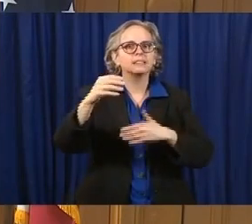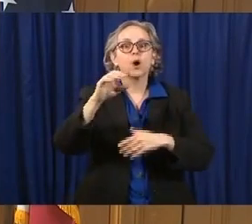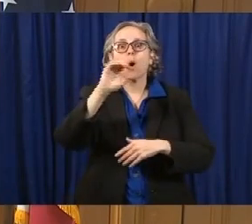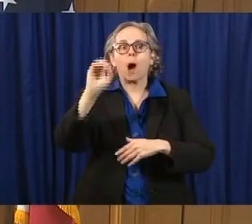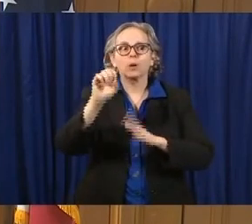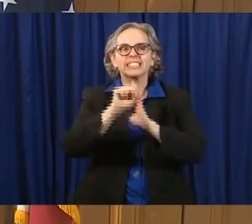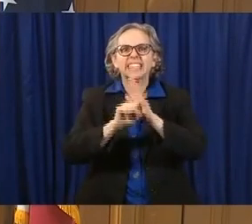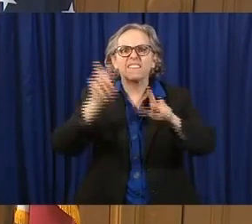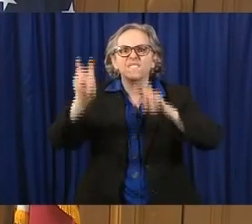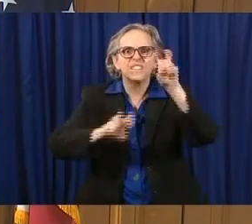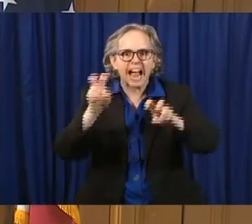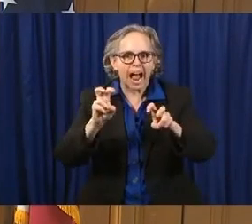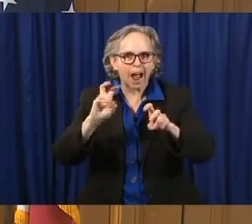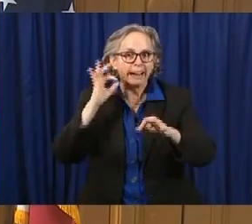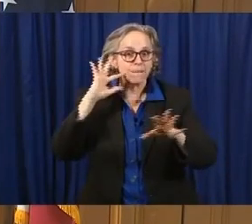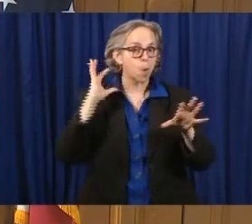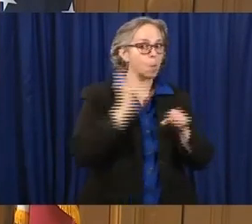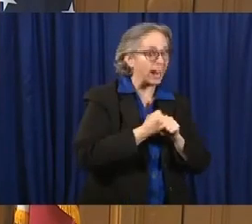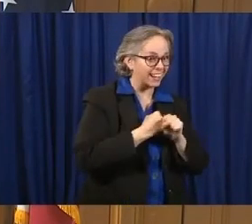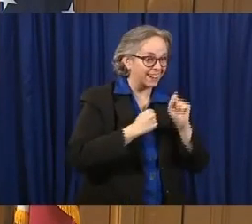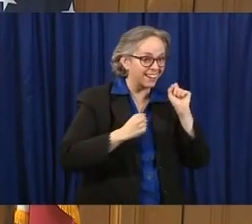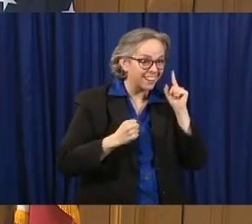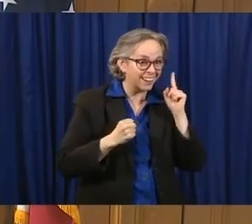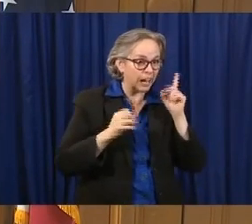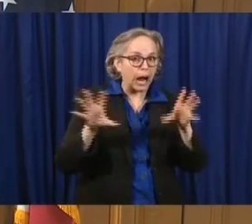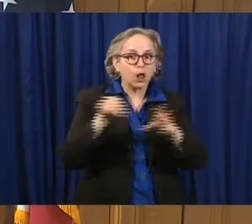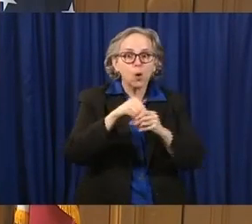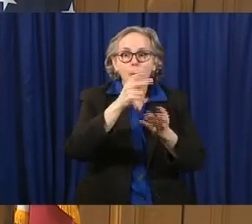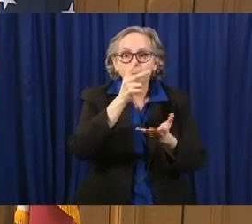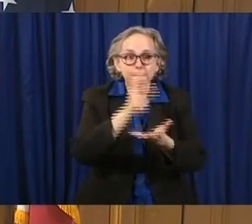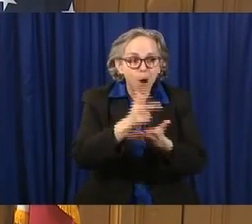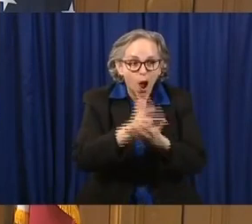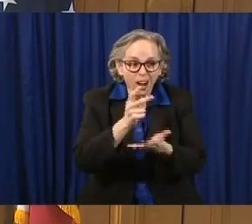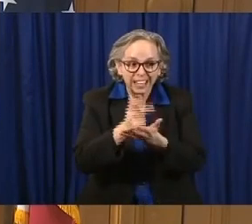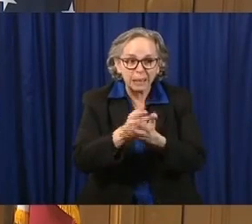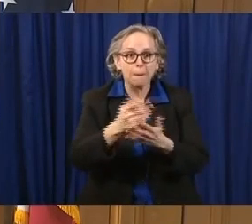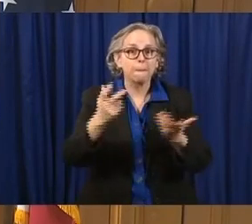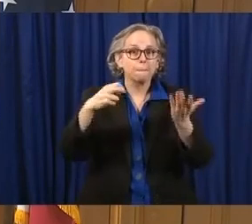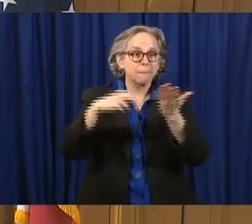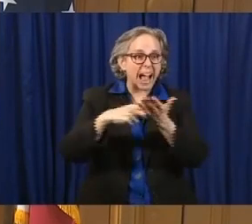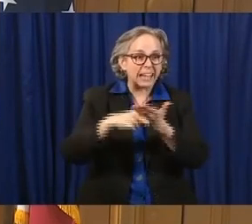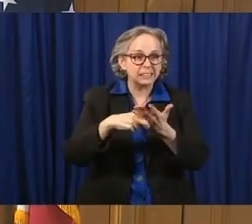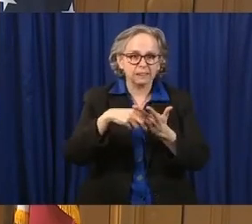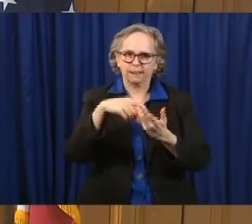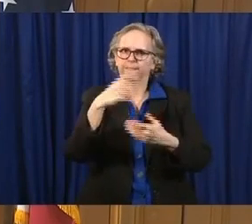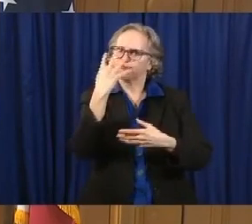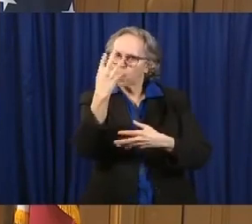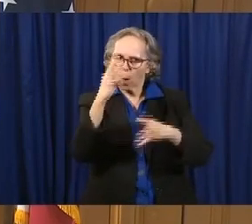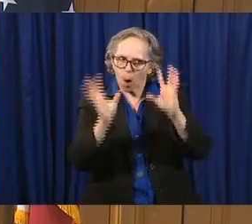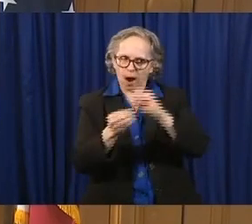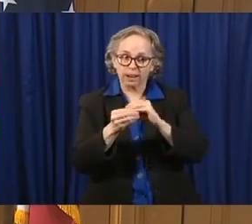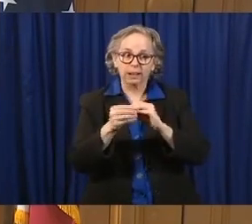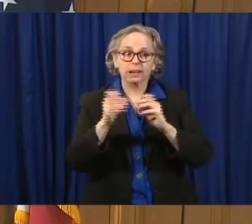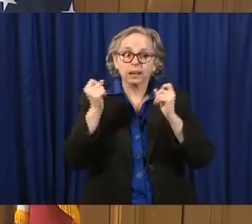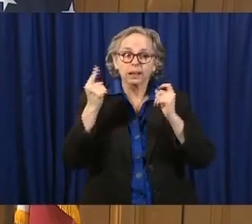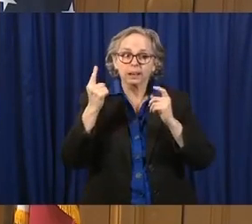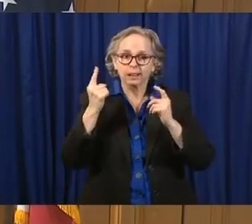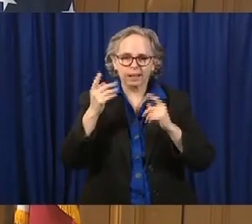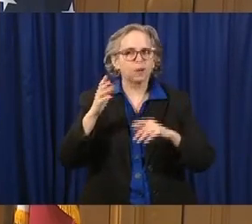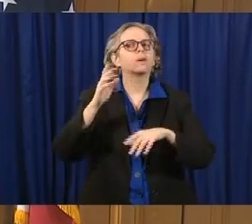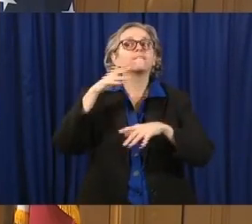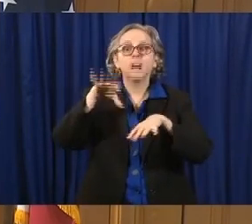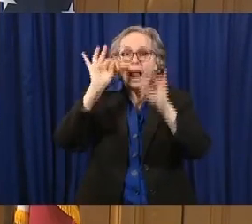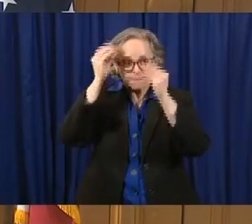passes, and 4 round-trip Skyglider passes. You can find more on Facebook on Ohio